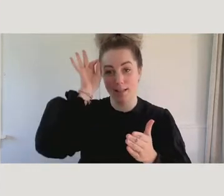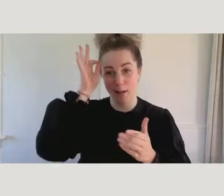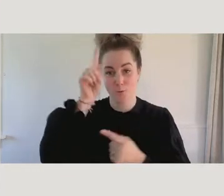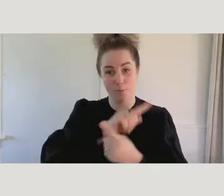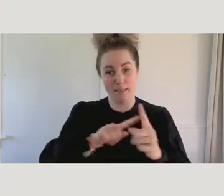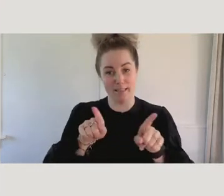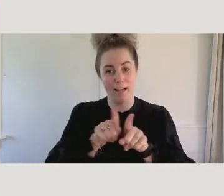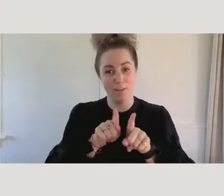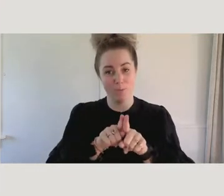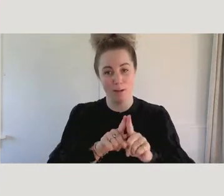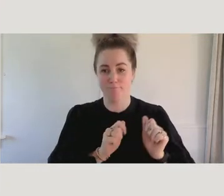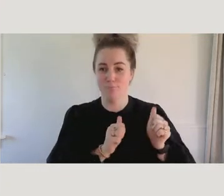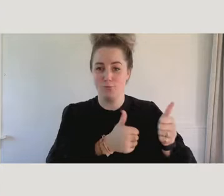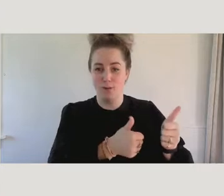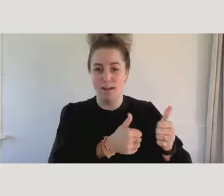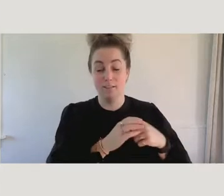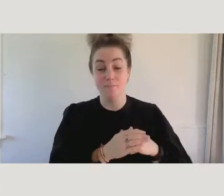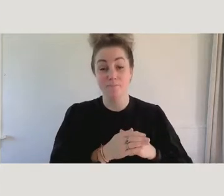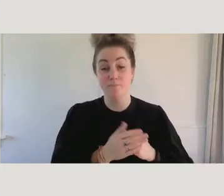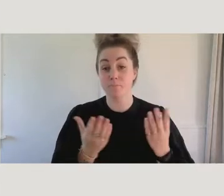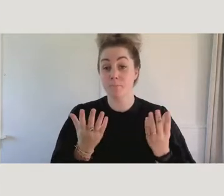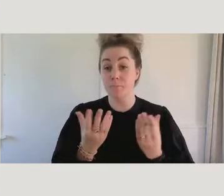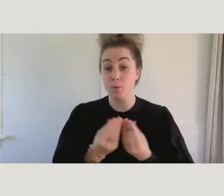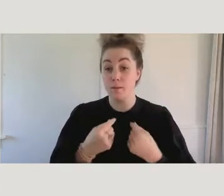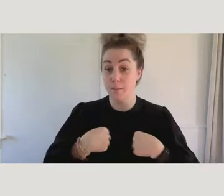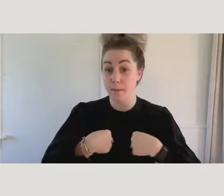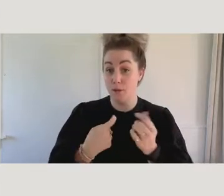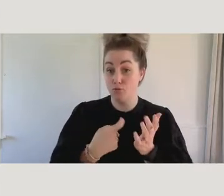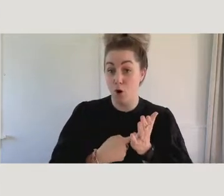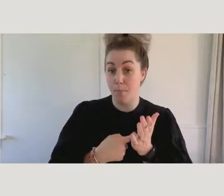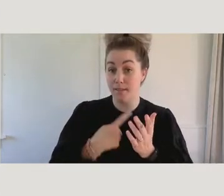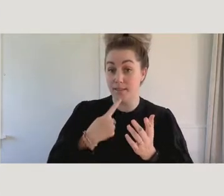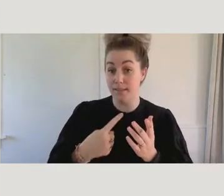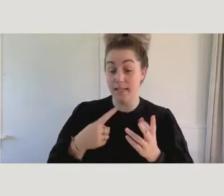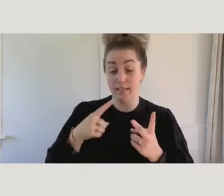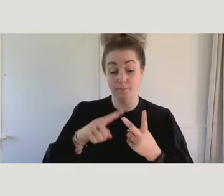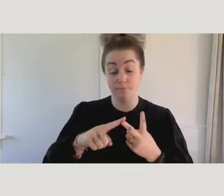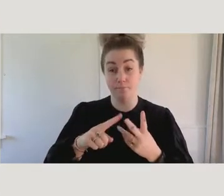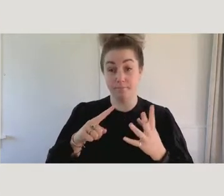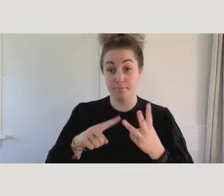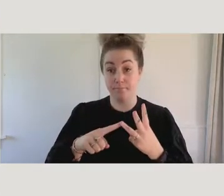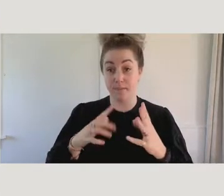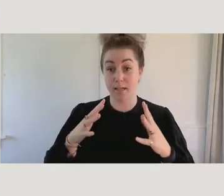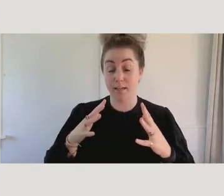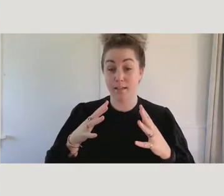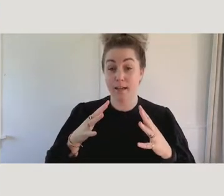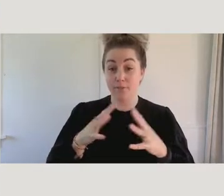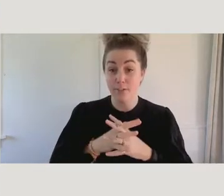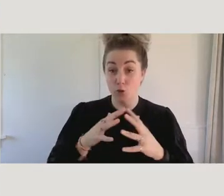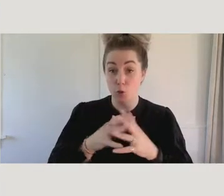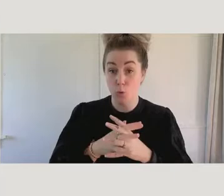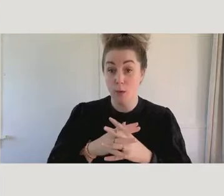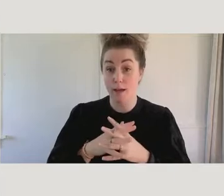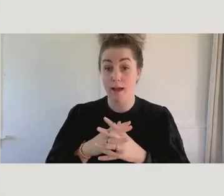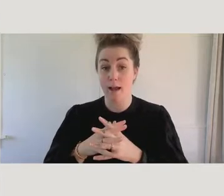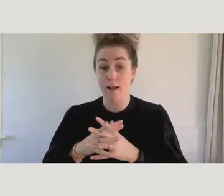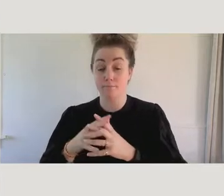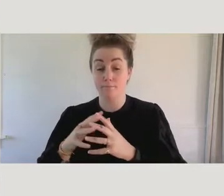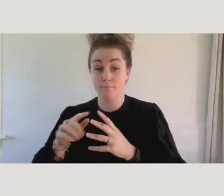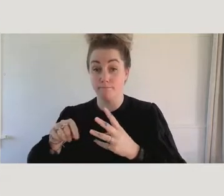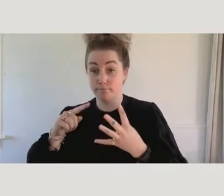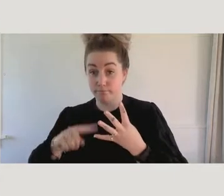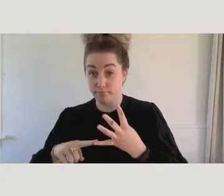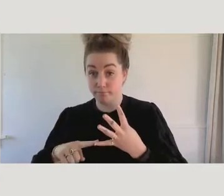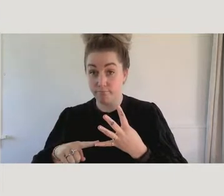really great so just alongside myself from Robin as I said our fetu and John who you've met earlier on that's from the Arts